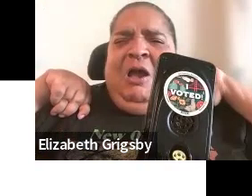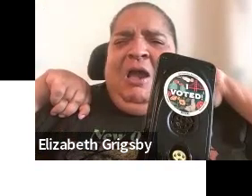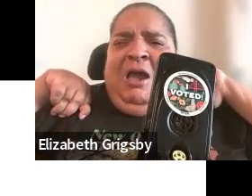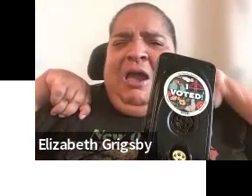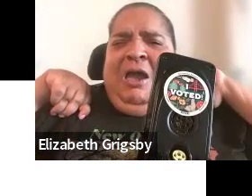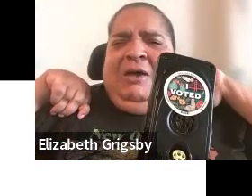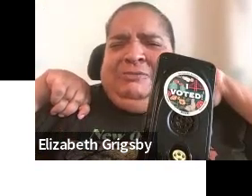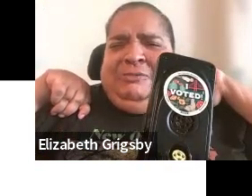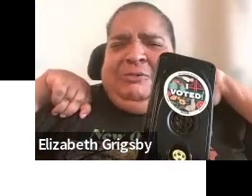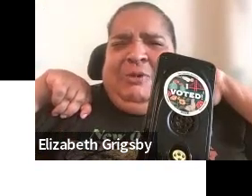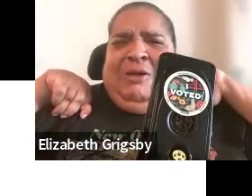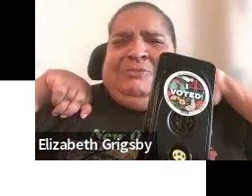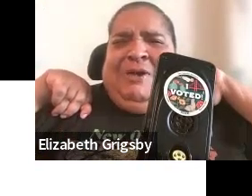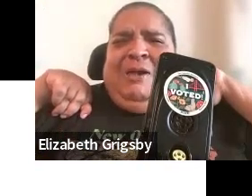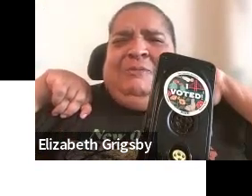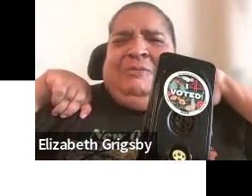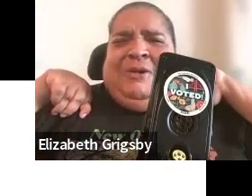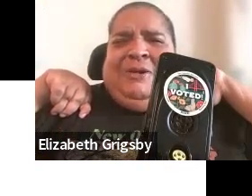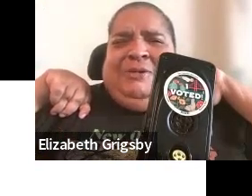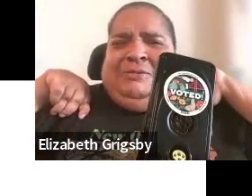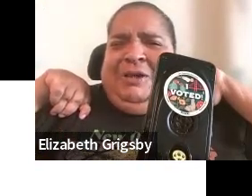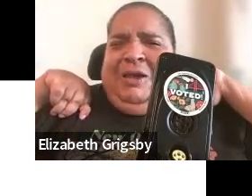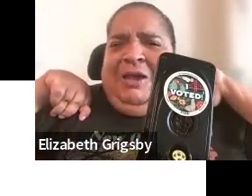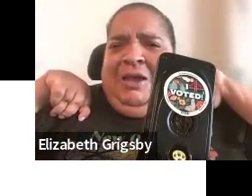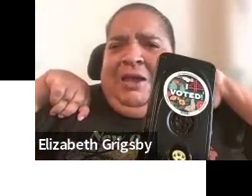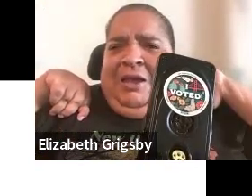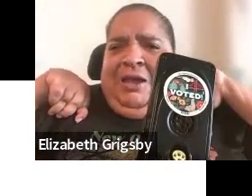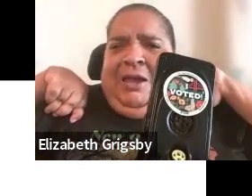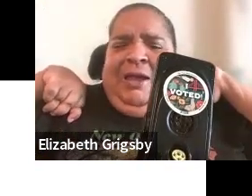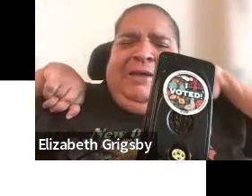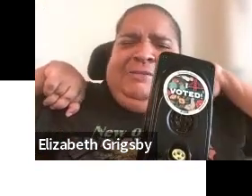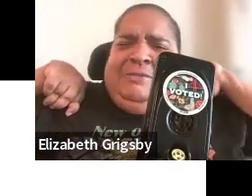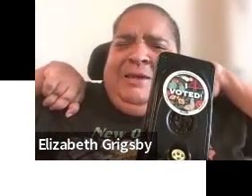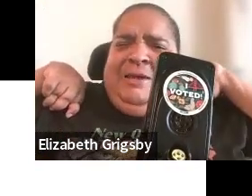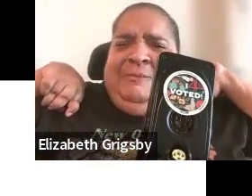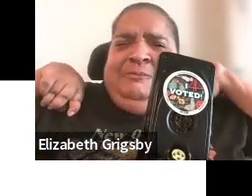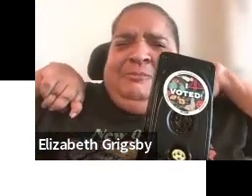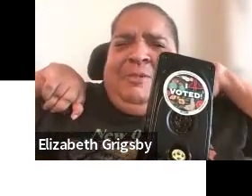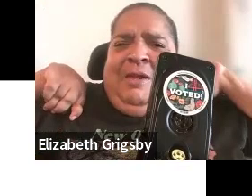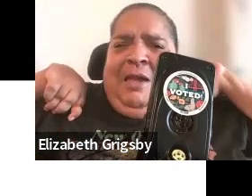there as the rights advocate. And